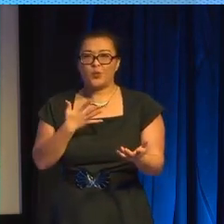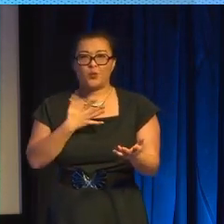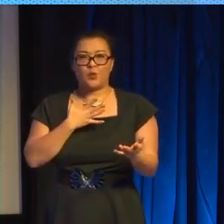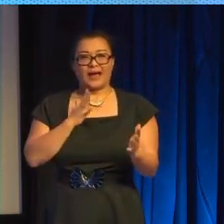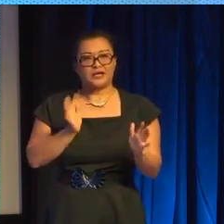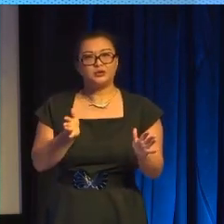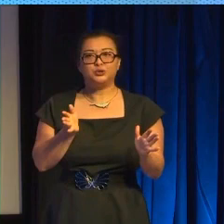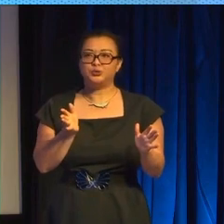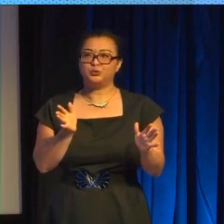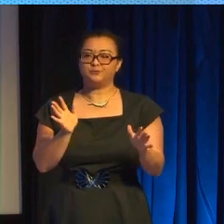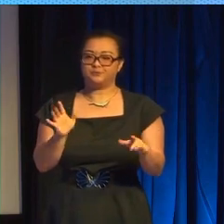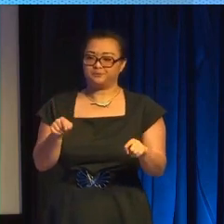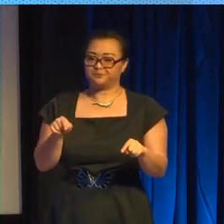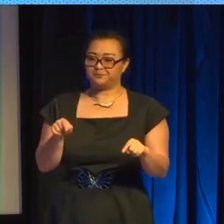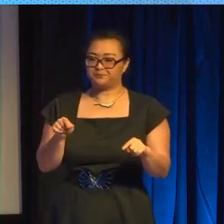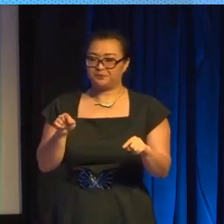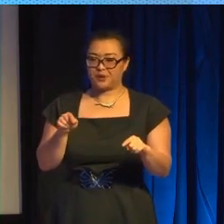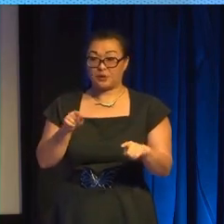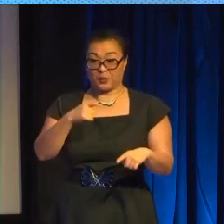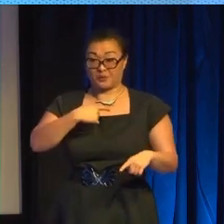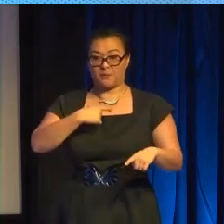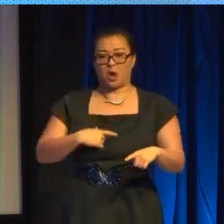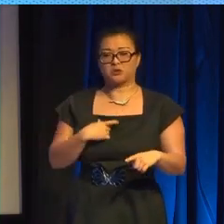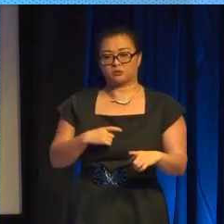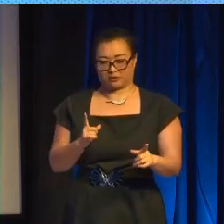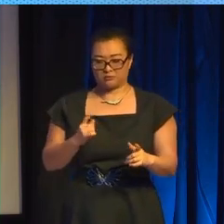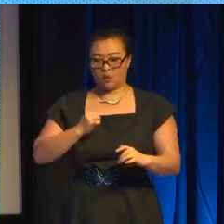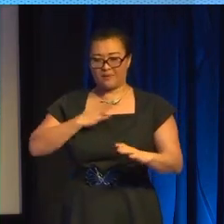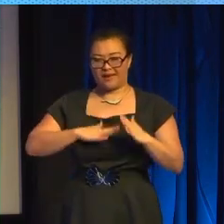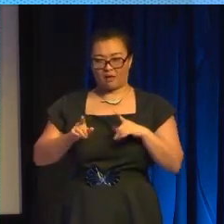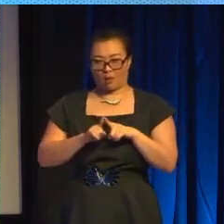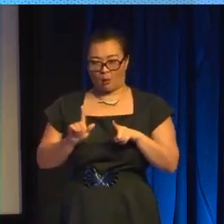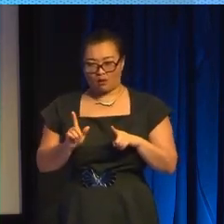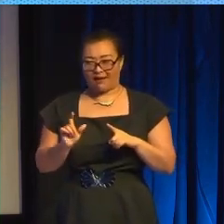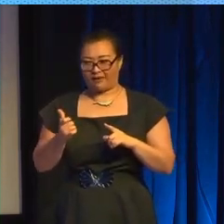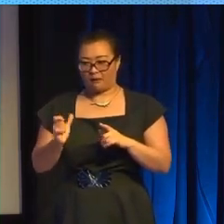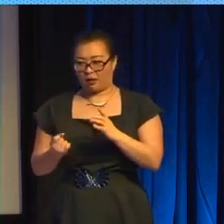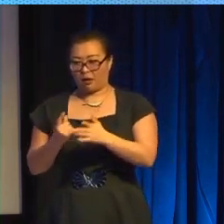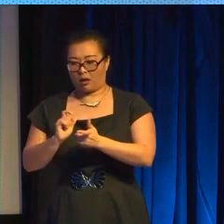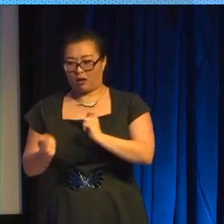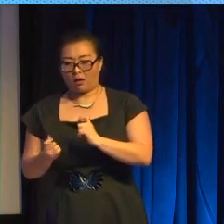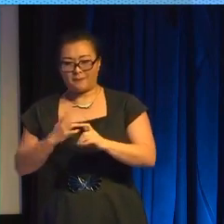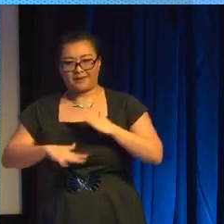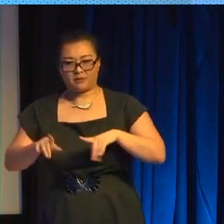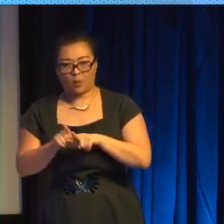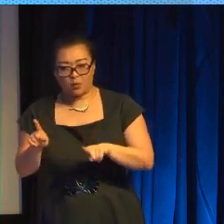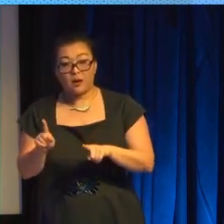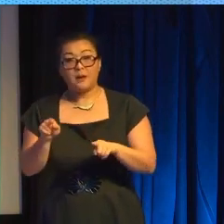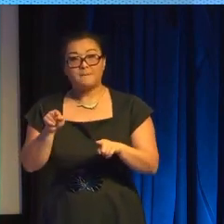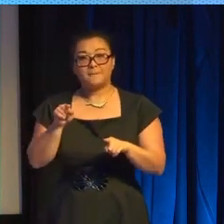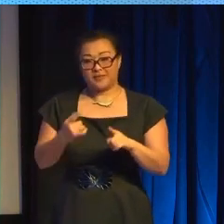up what this person's behavior would be. But nevertheless, a number of things could have caused that